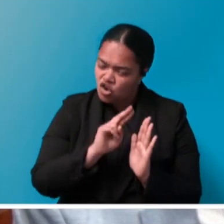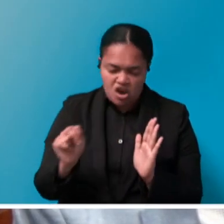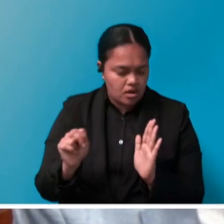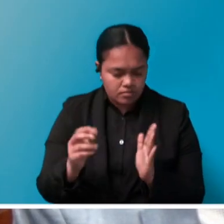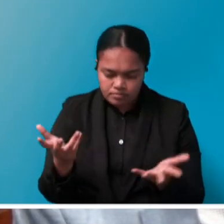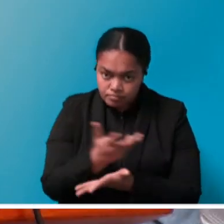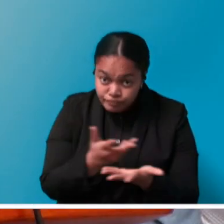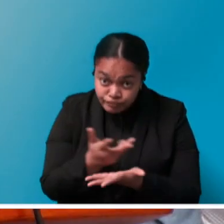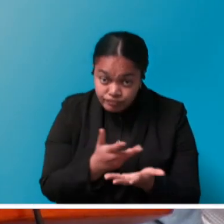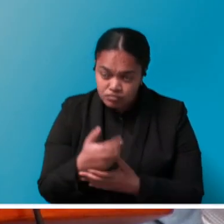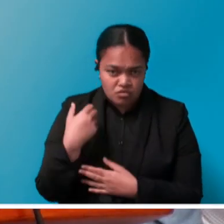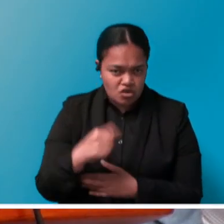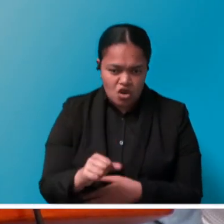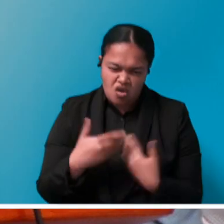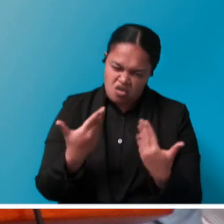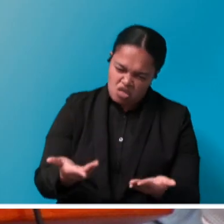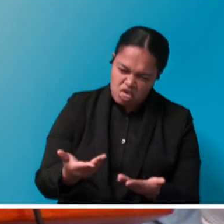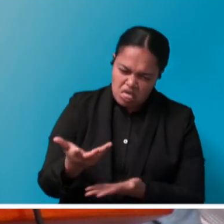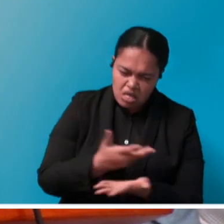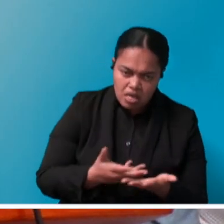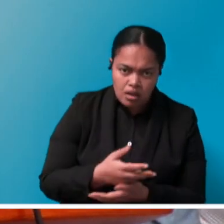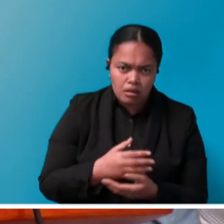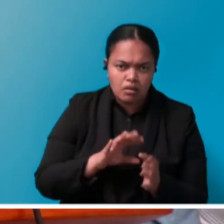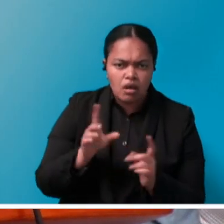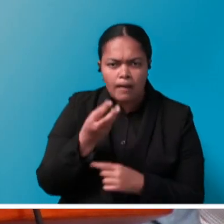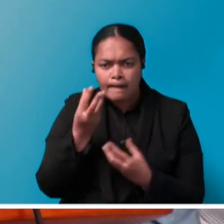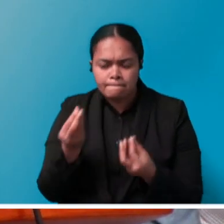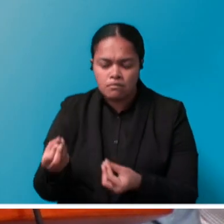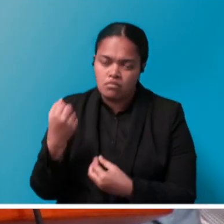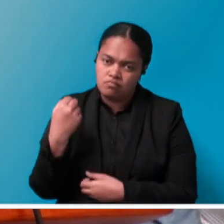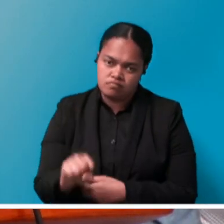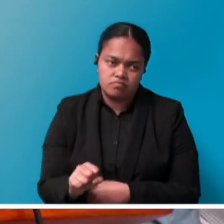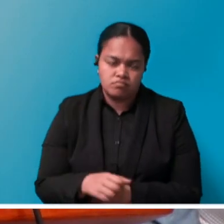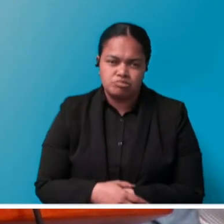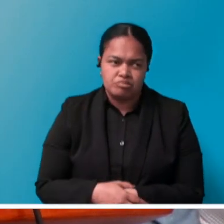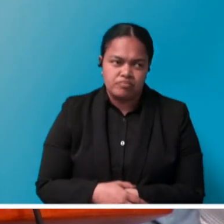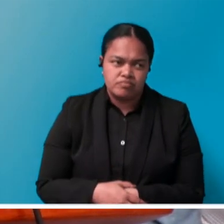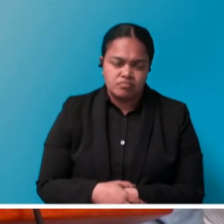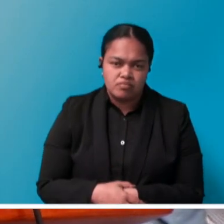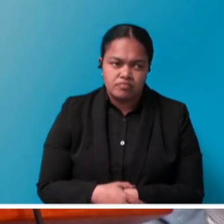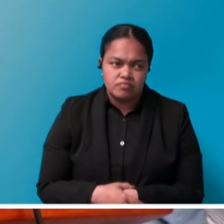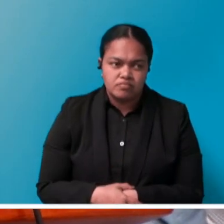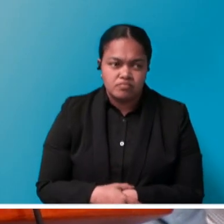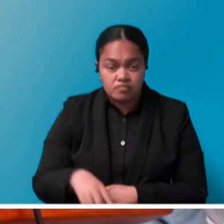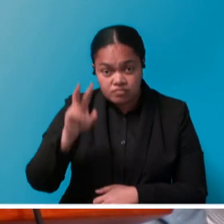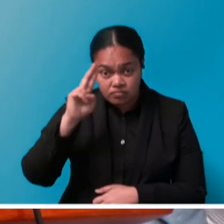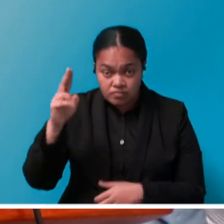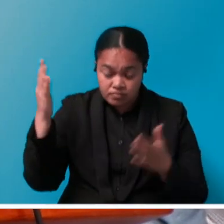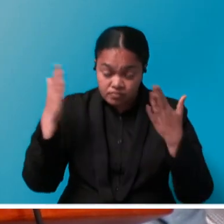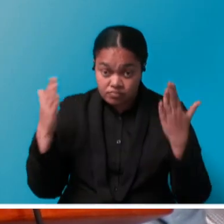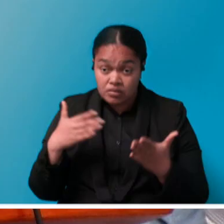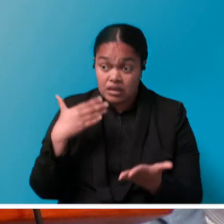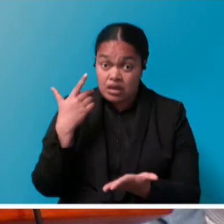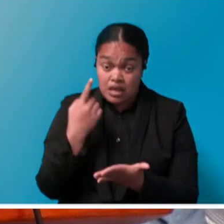for excuses, no space for silence, and no tolerance for negligence. Mr. Speaker, the reality